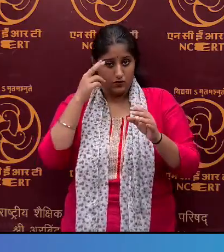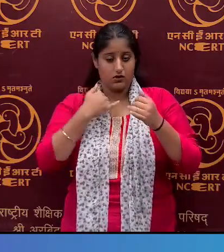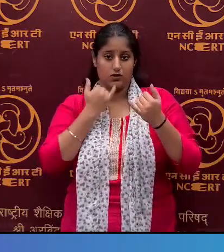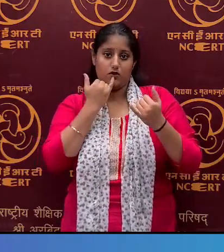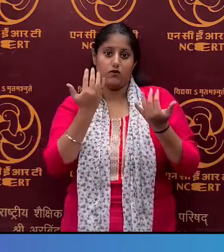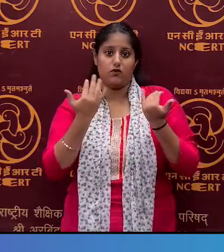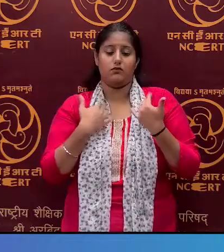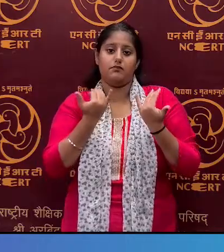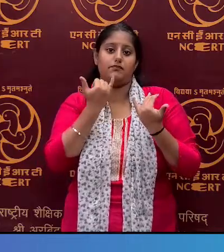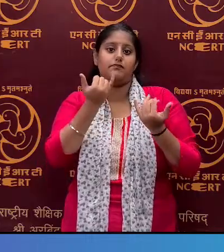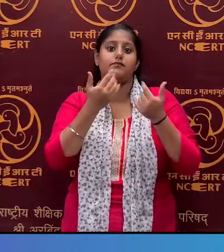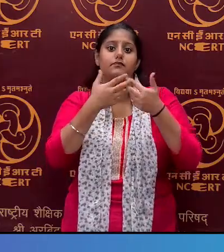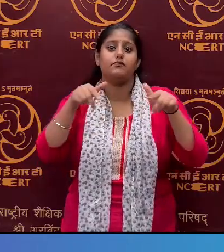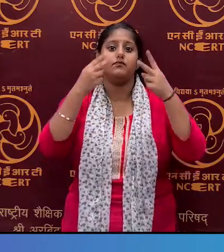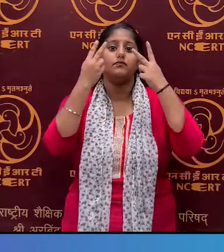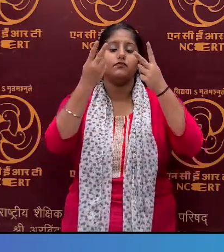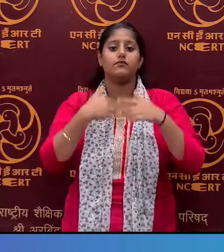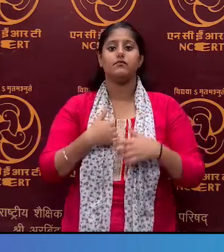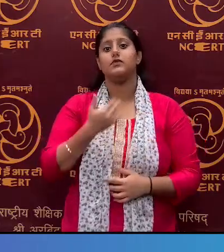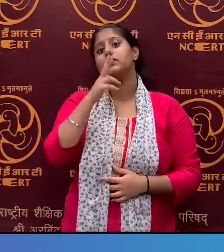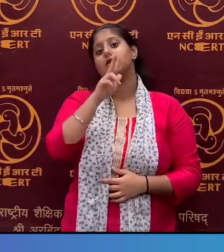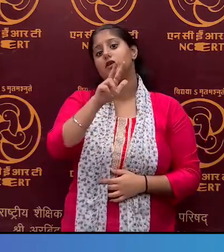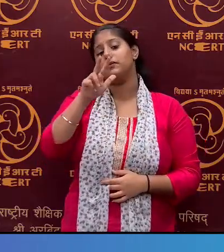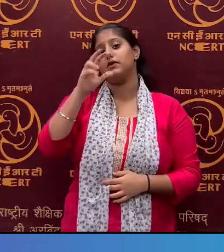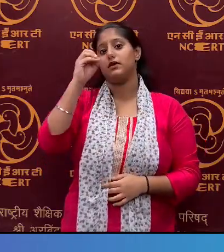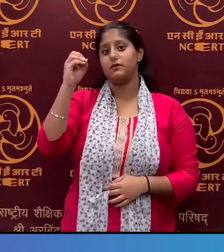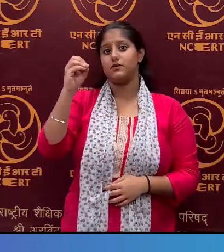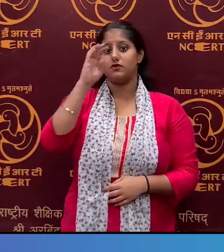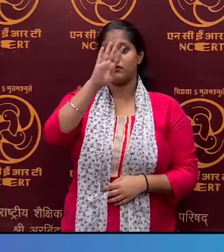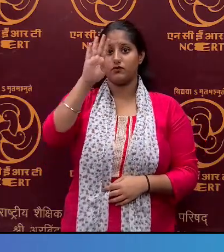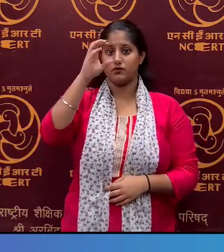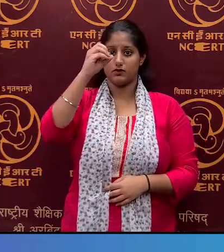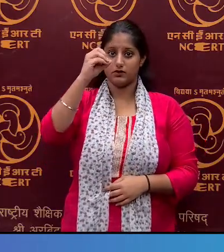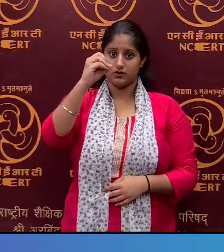us, and our phone number is flashing on your screen, and that is